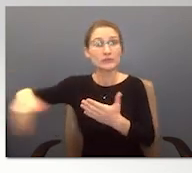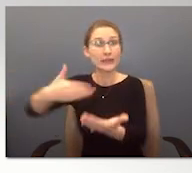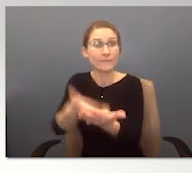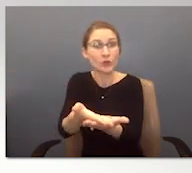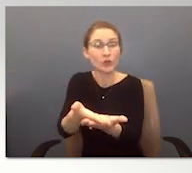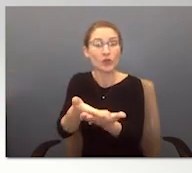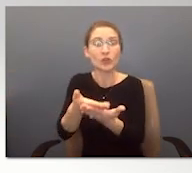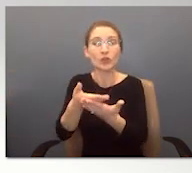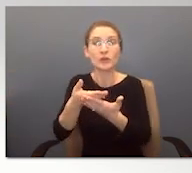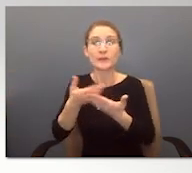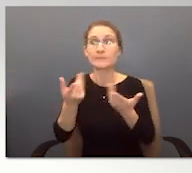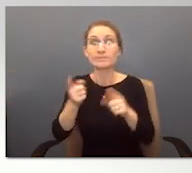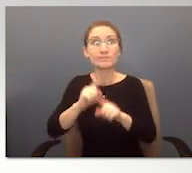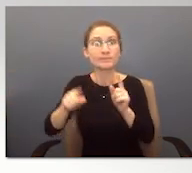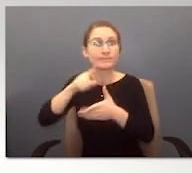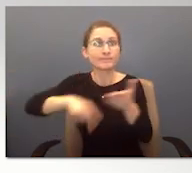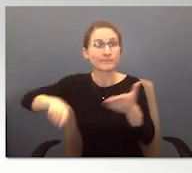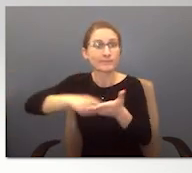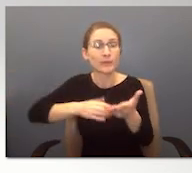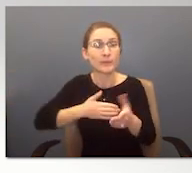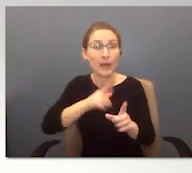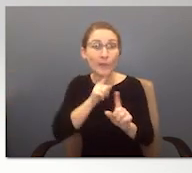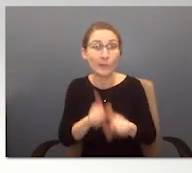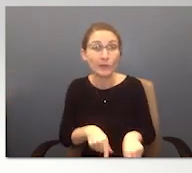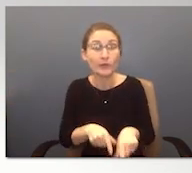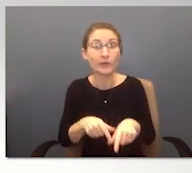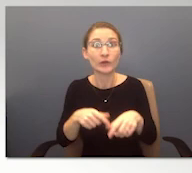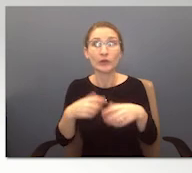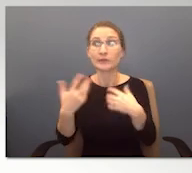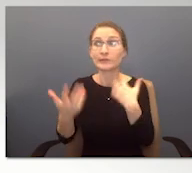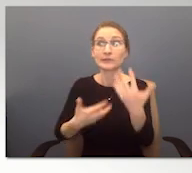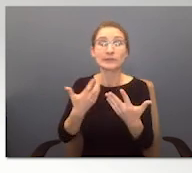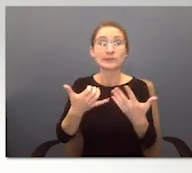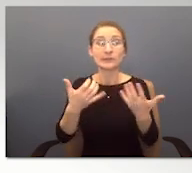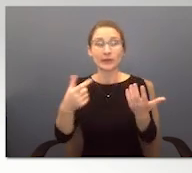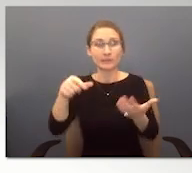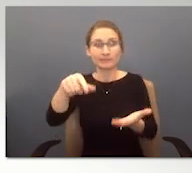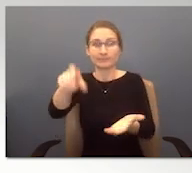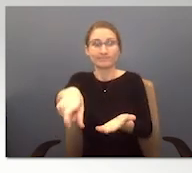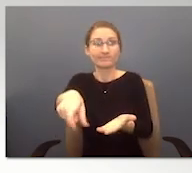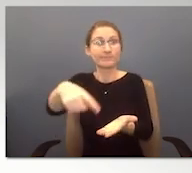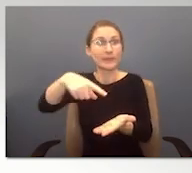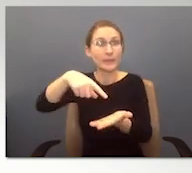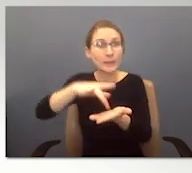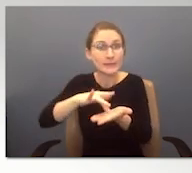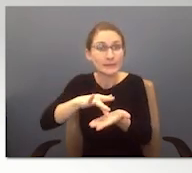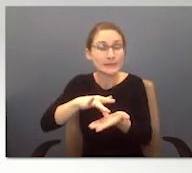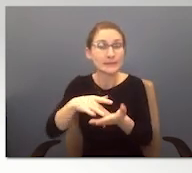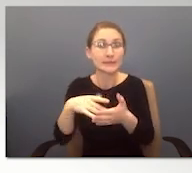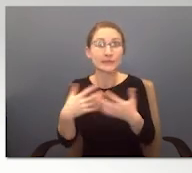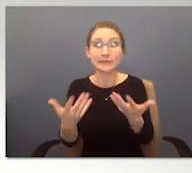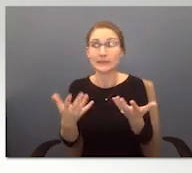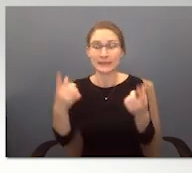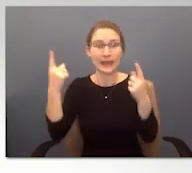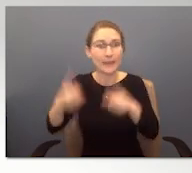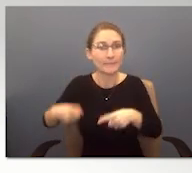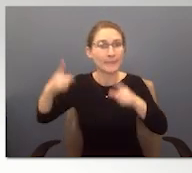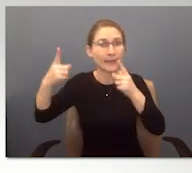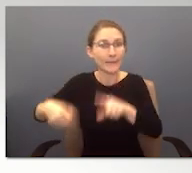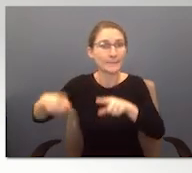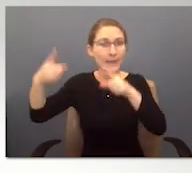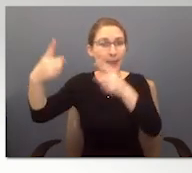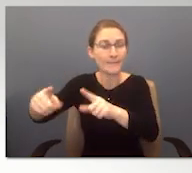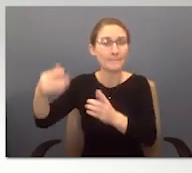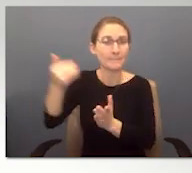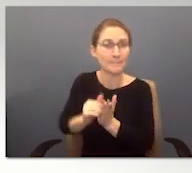Yeah, we canceled your order last night, sorry, but we'll get them back out. And then they did it again and did it again. It was